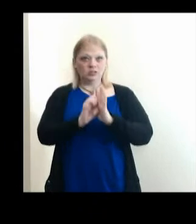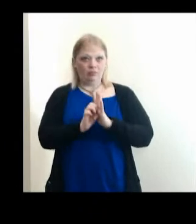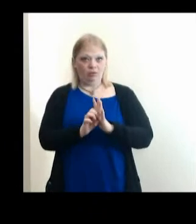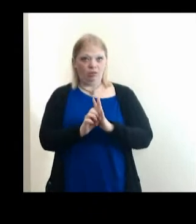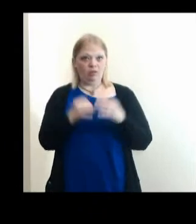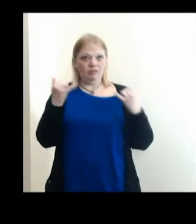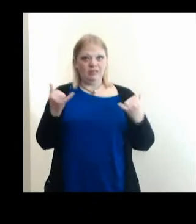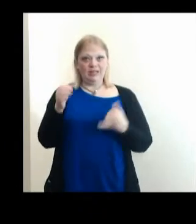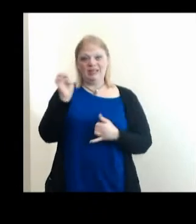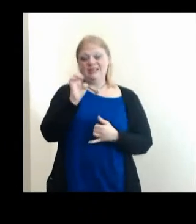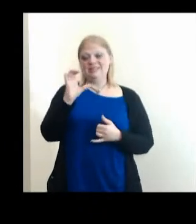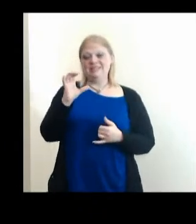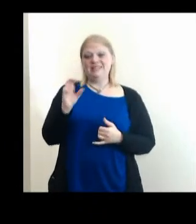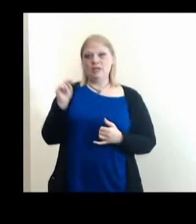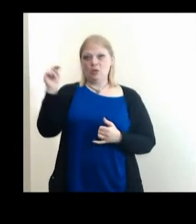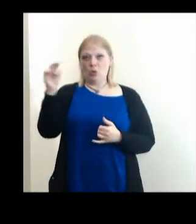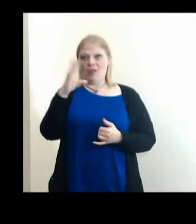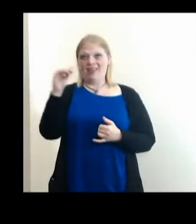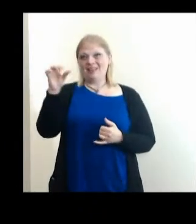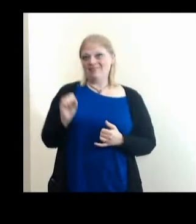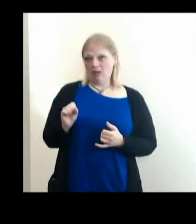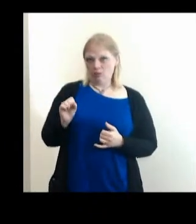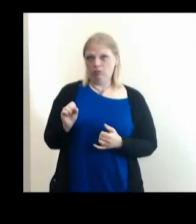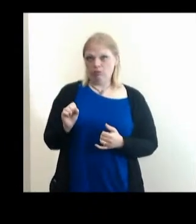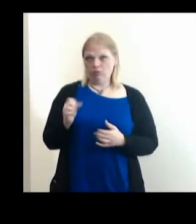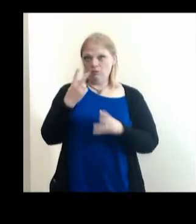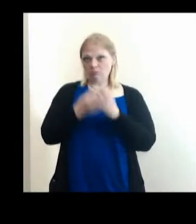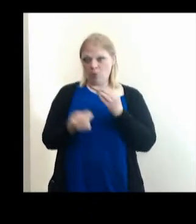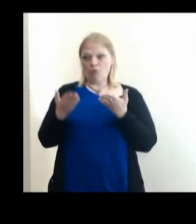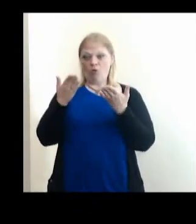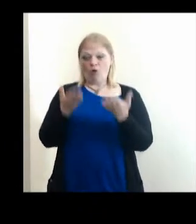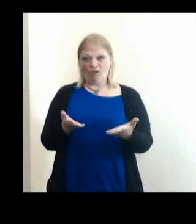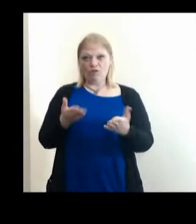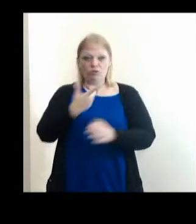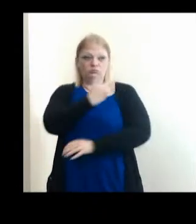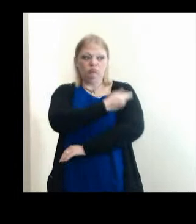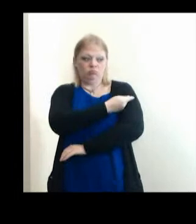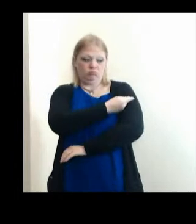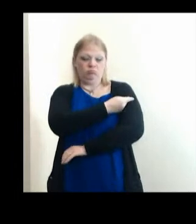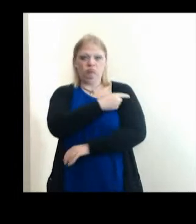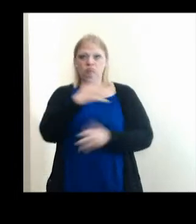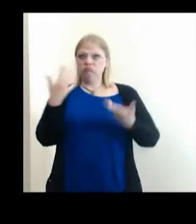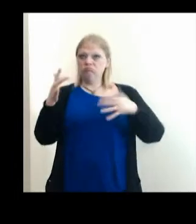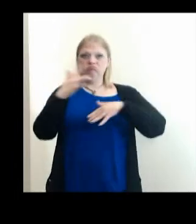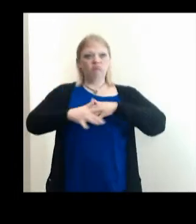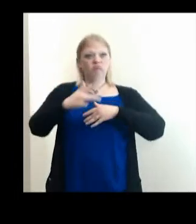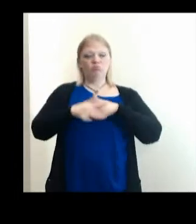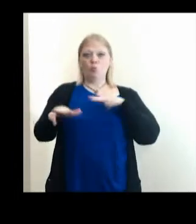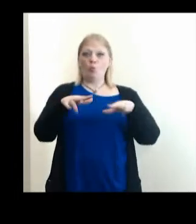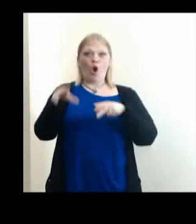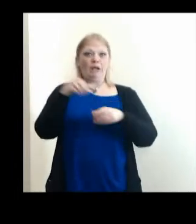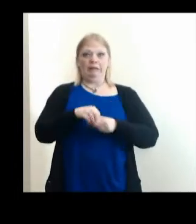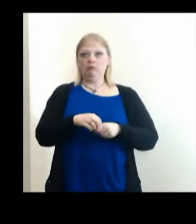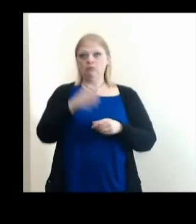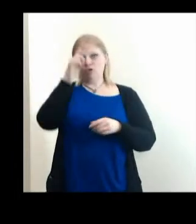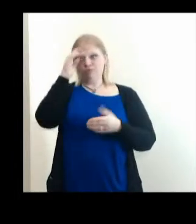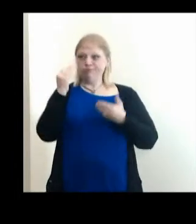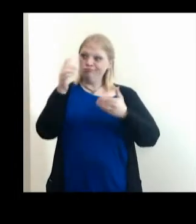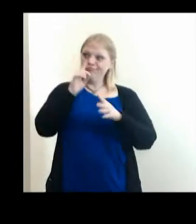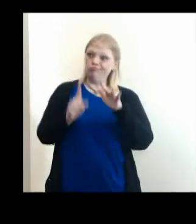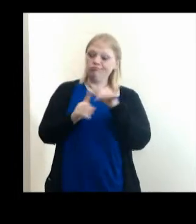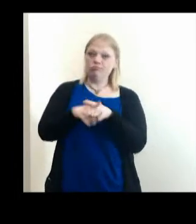at ECC North and ECC South offering pods, and we've already opened up to walk-ins. So if you haven't